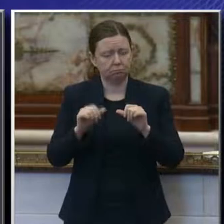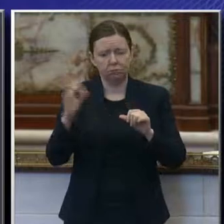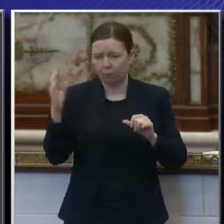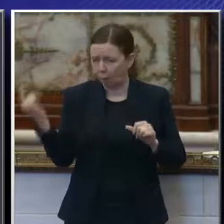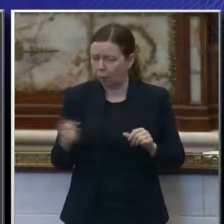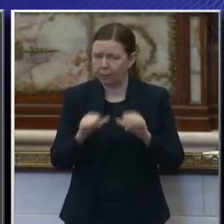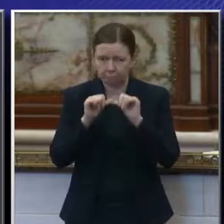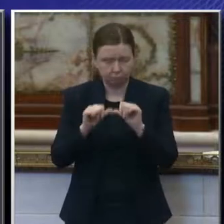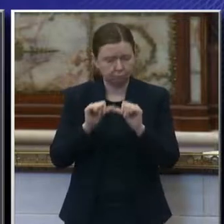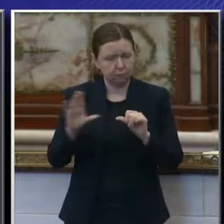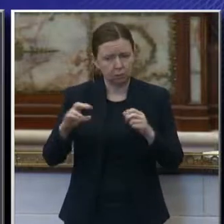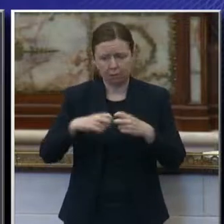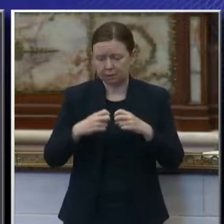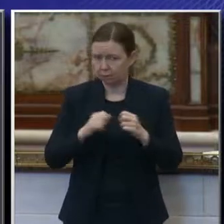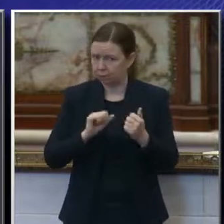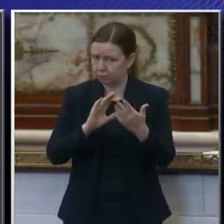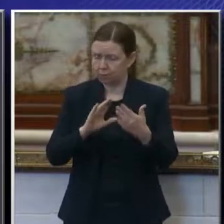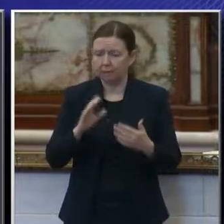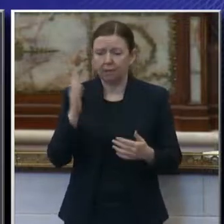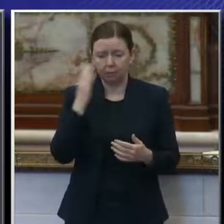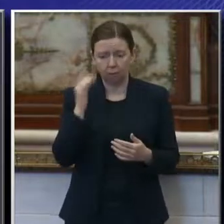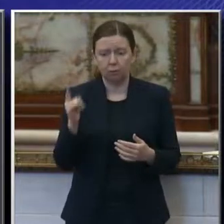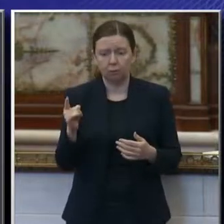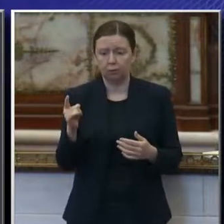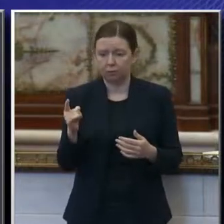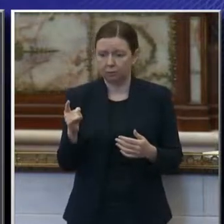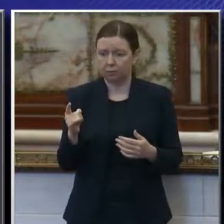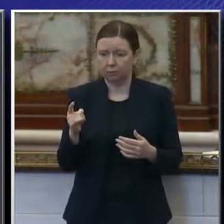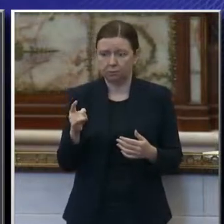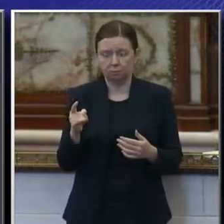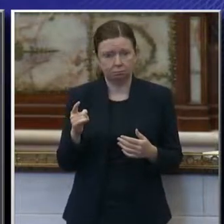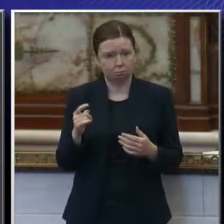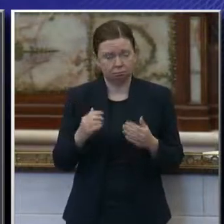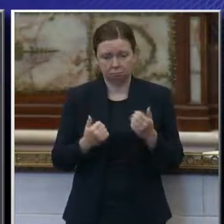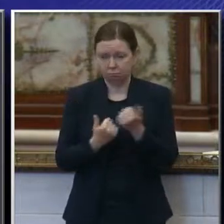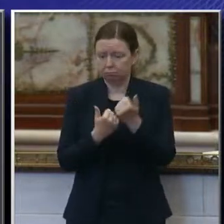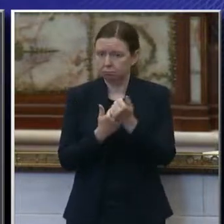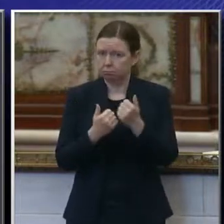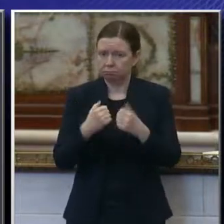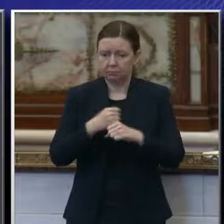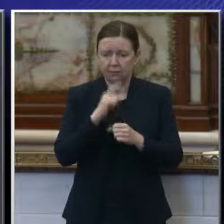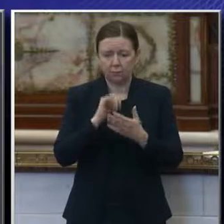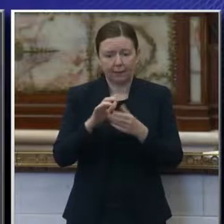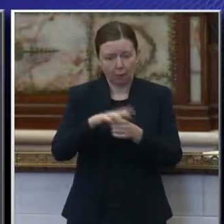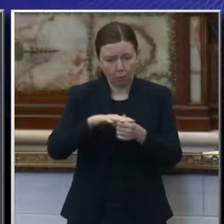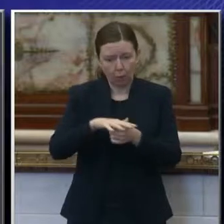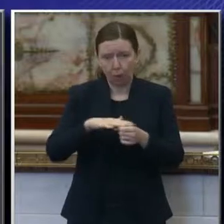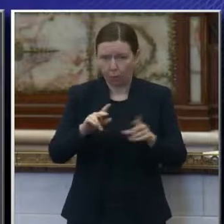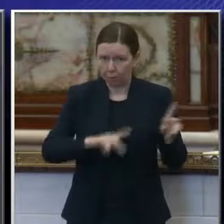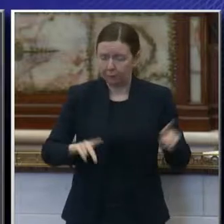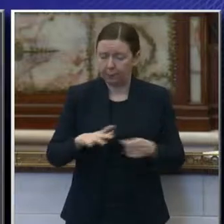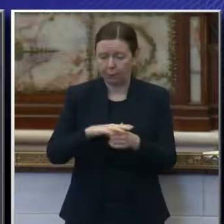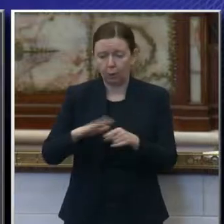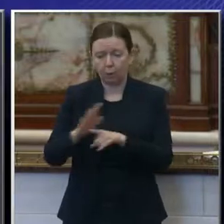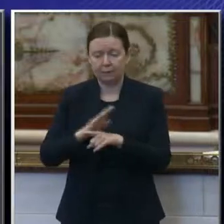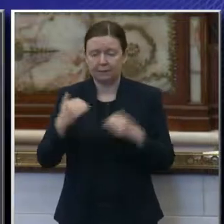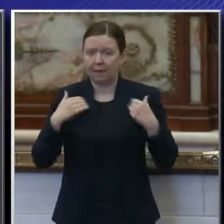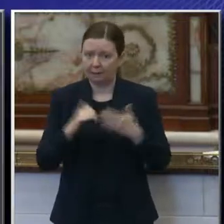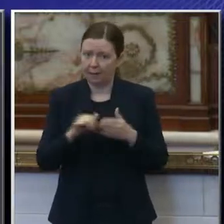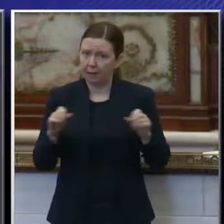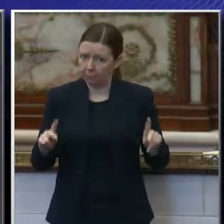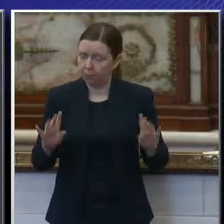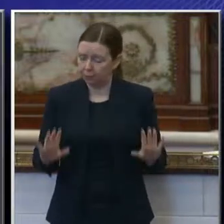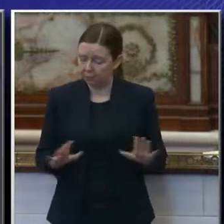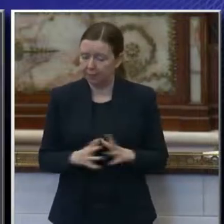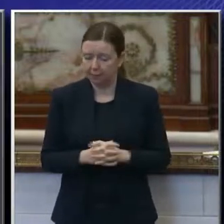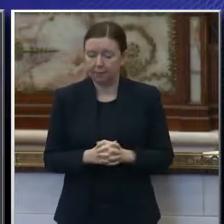and I know you have been in the vanguard of making sure that local people and local businesses have that opportunity. So,